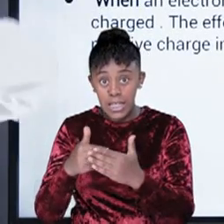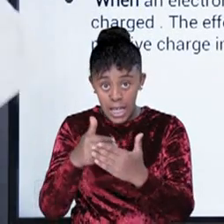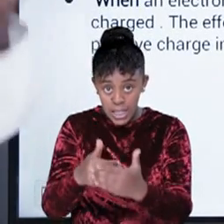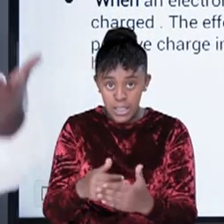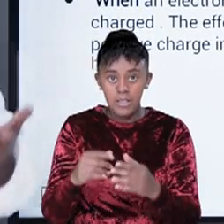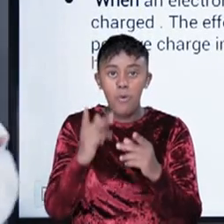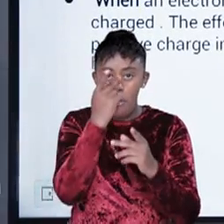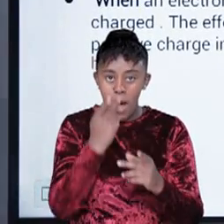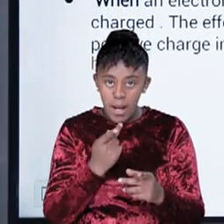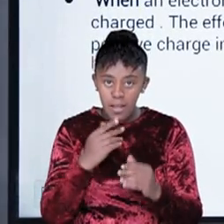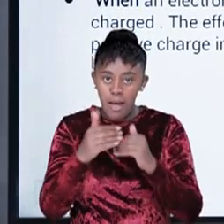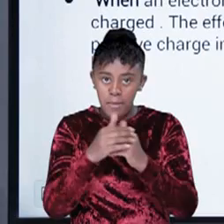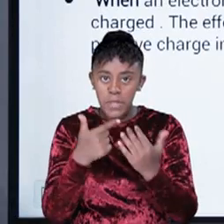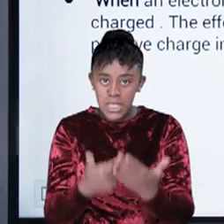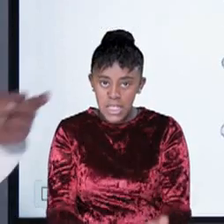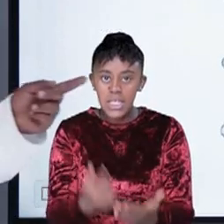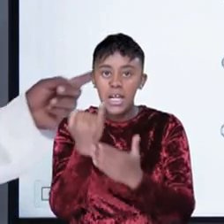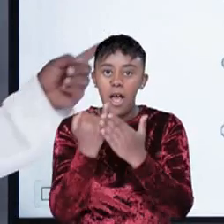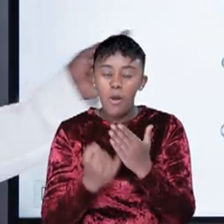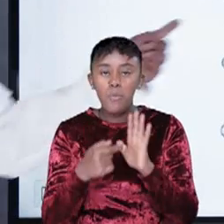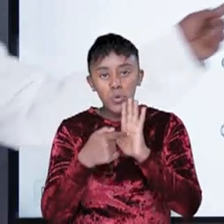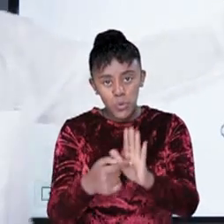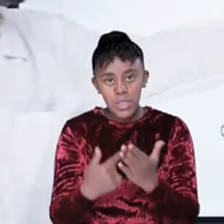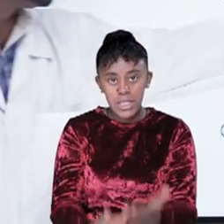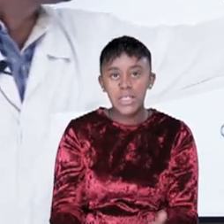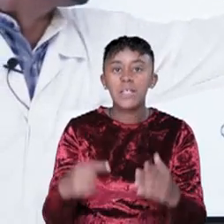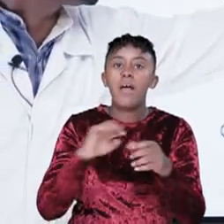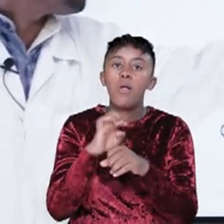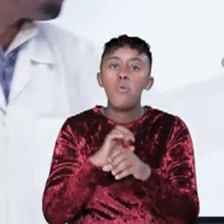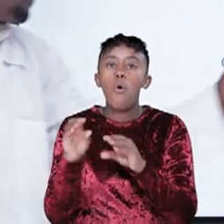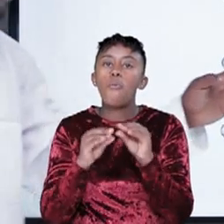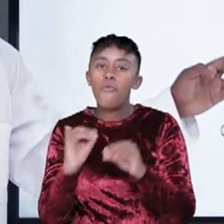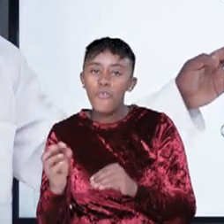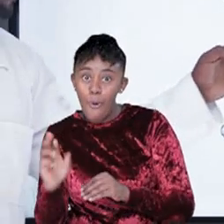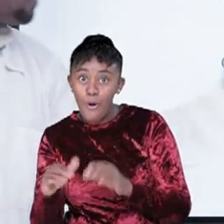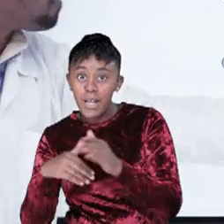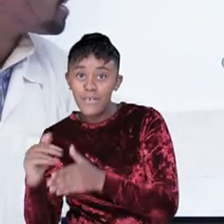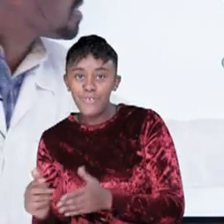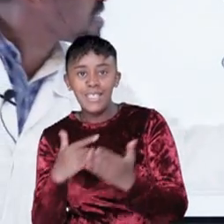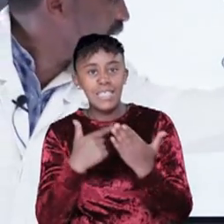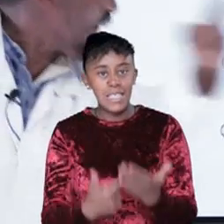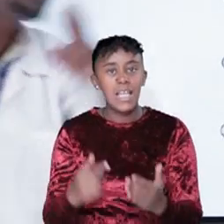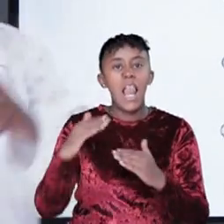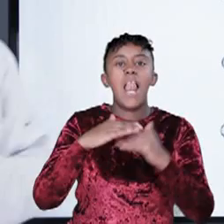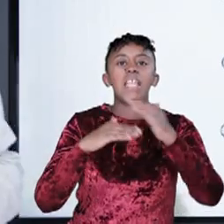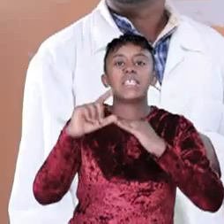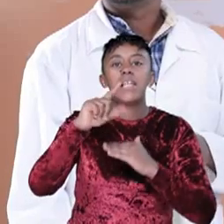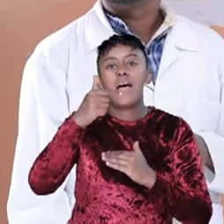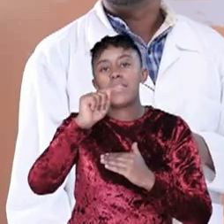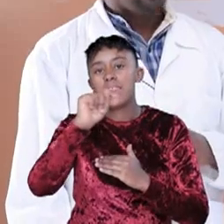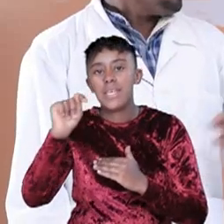detached from the parent atom. This is the diagram shows this electron is moving or leaving this lattice